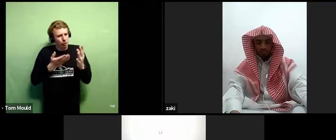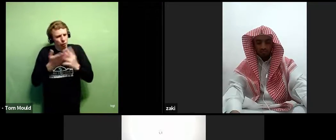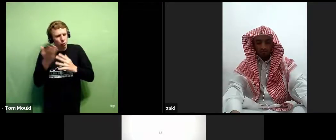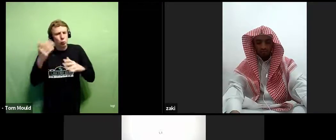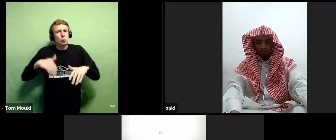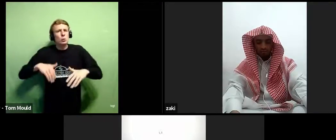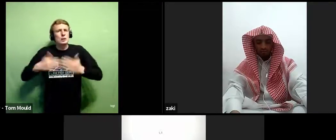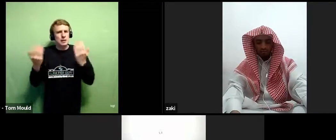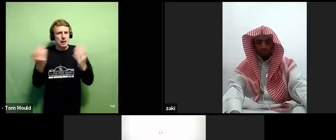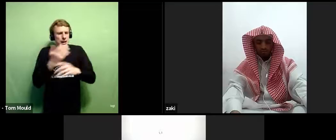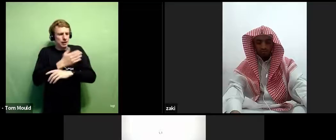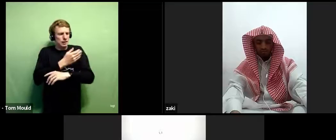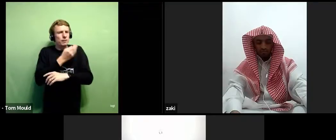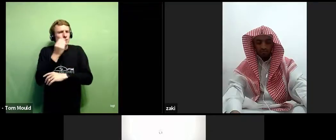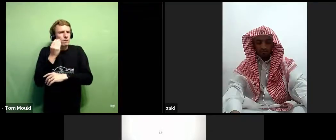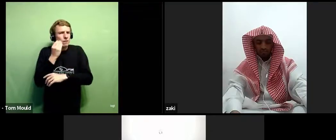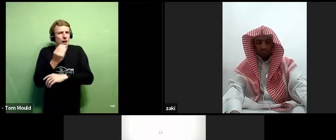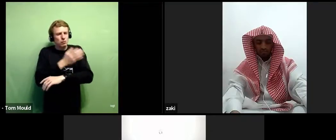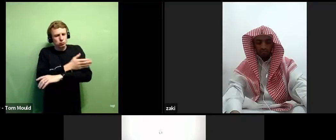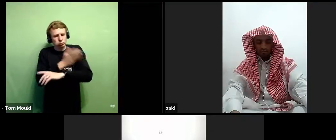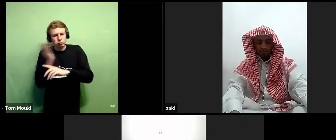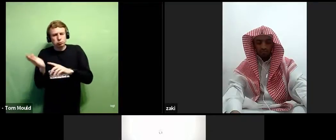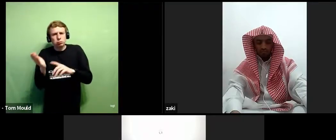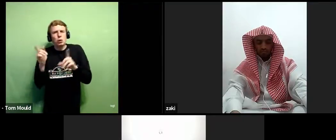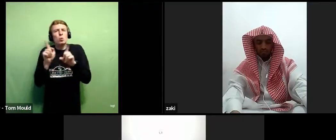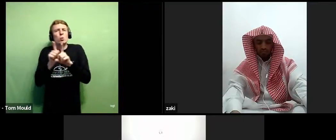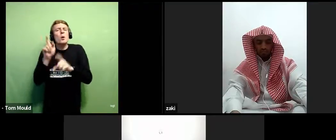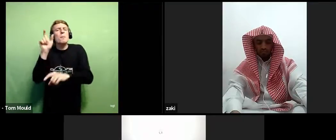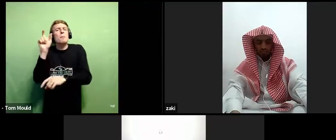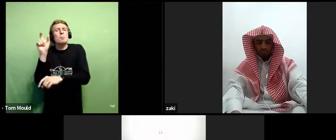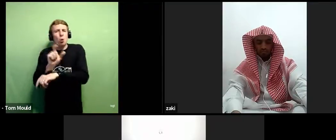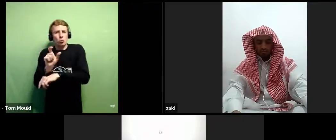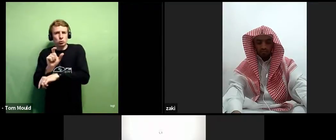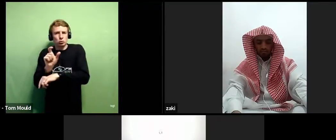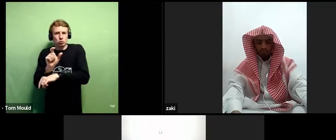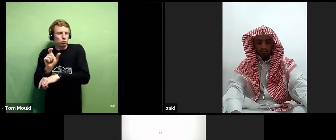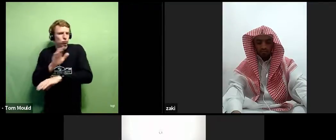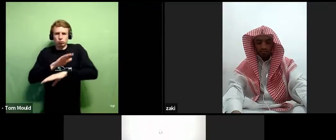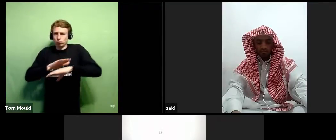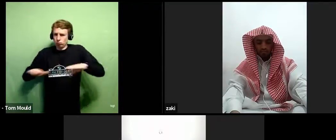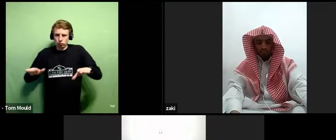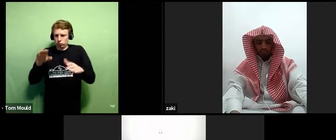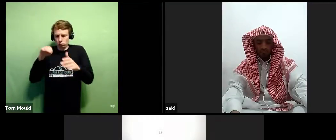are in the mosque, while you are confined in the mosque for prayers.